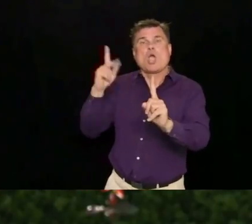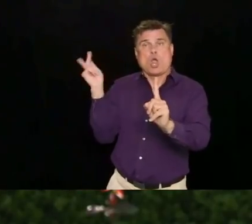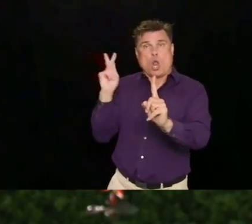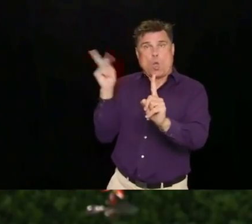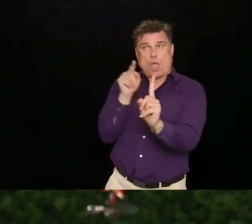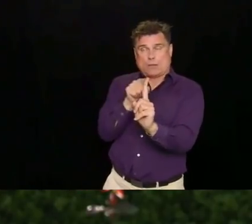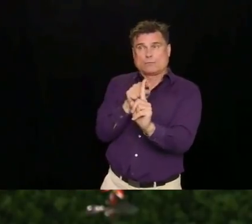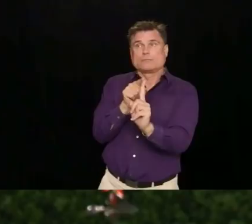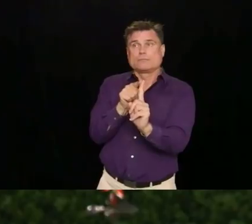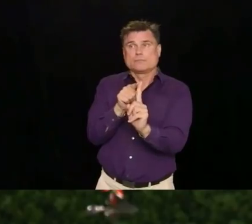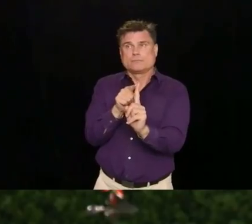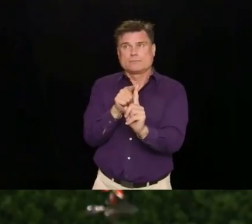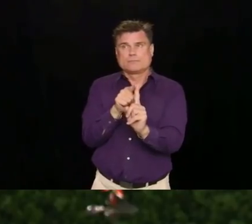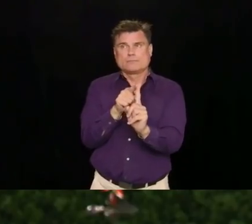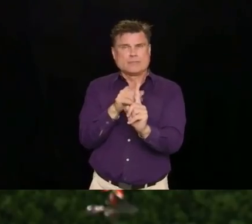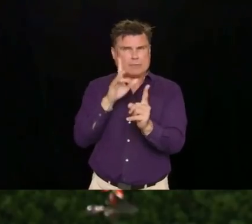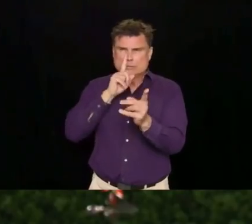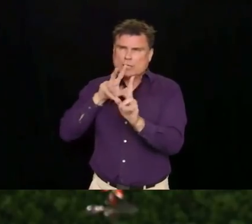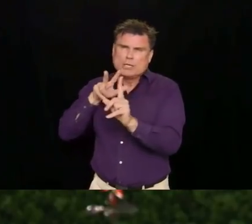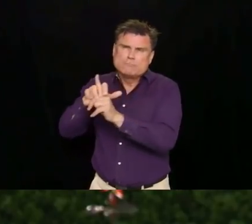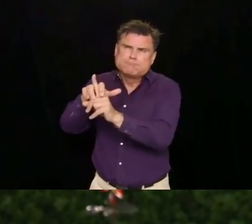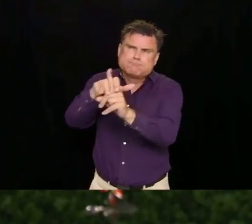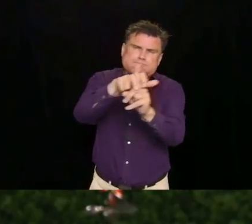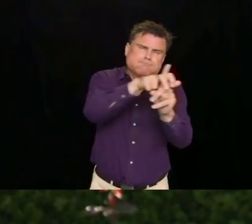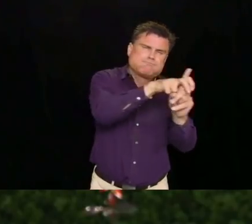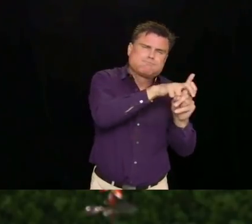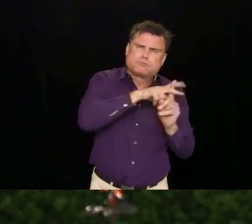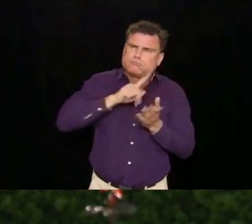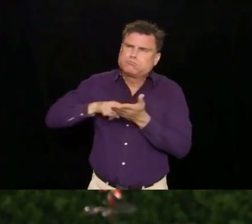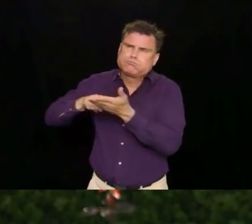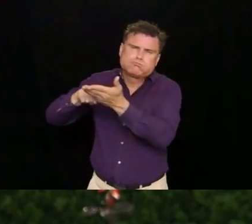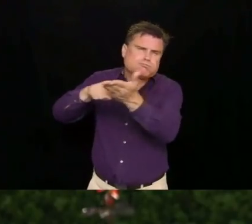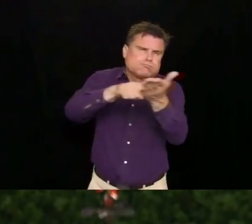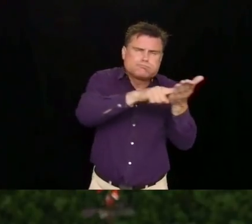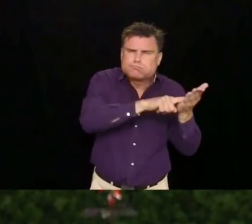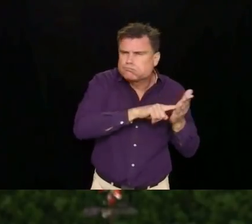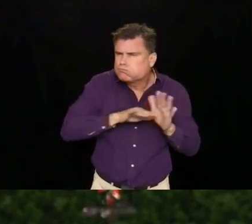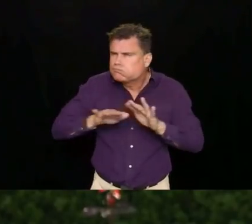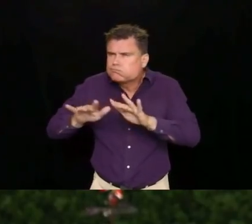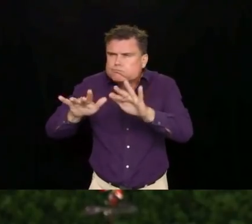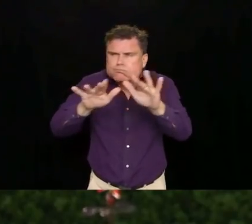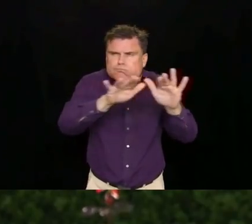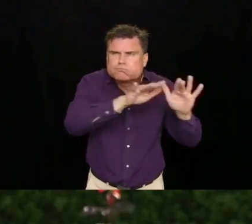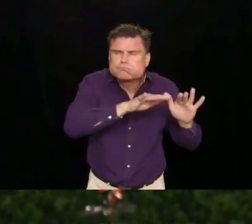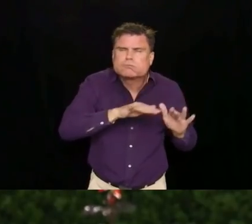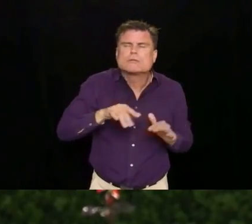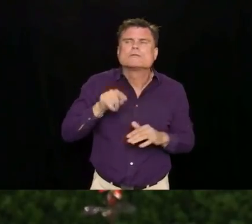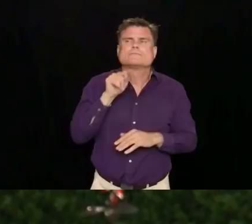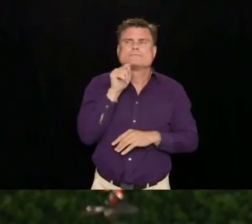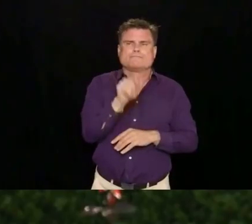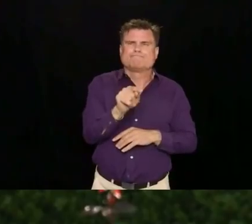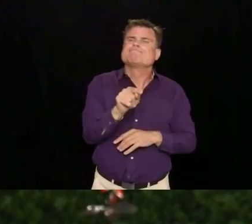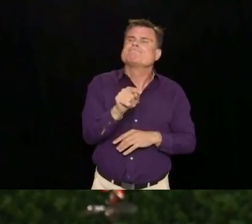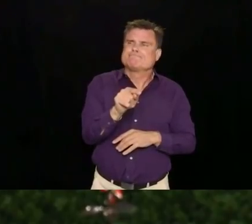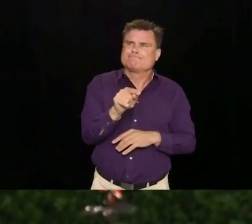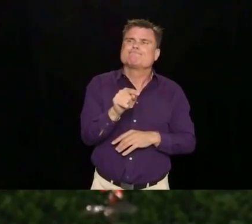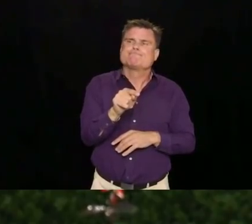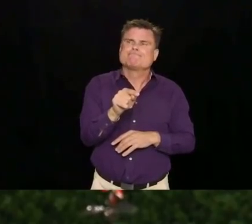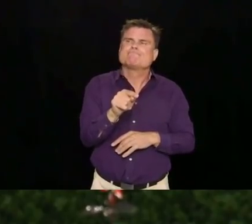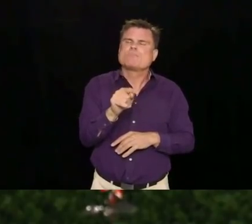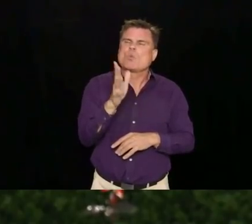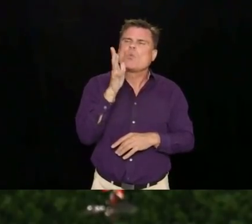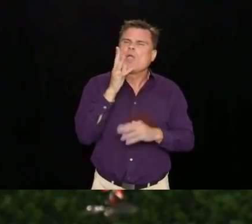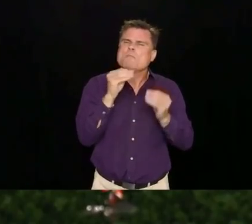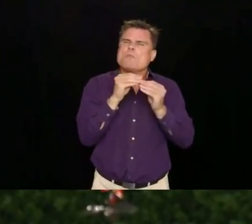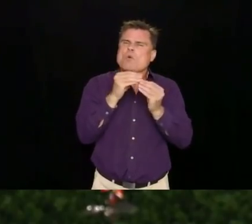a full health investigation going on to pursue any contacts people may have had, and we'll have more